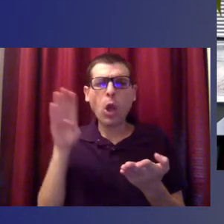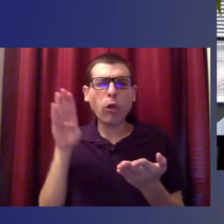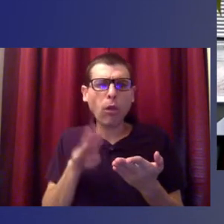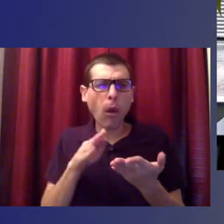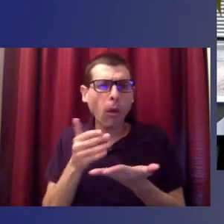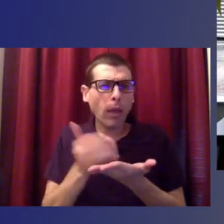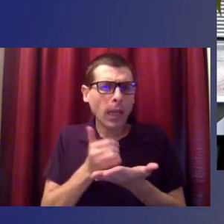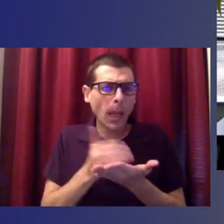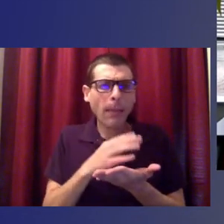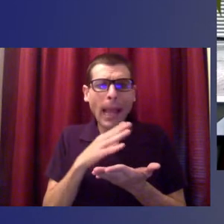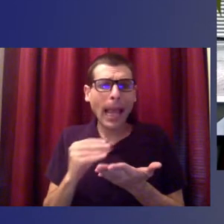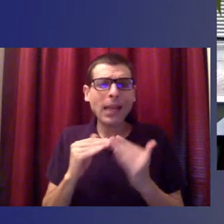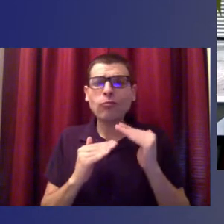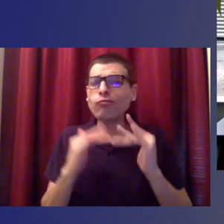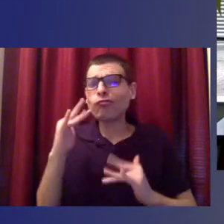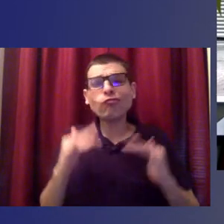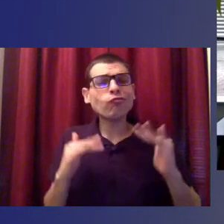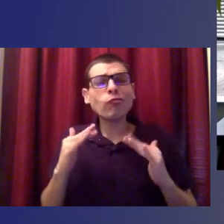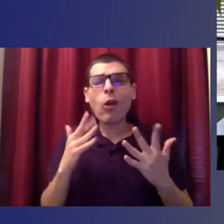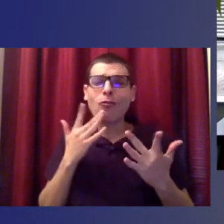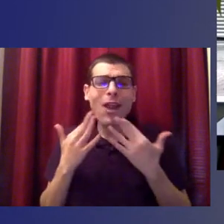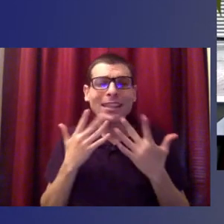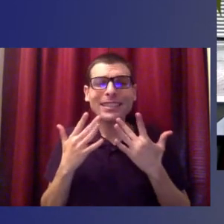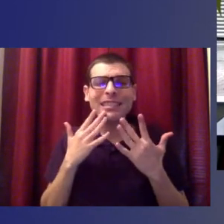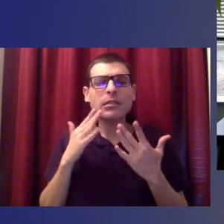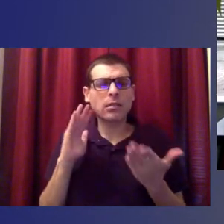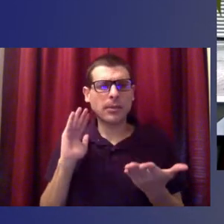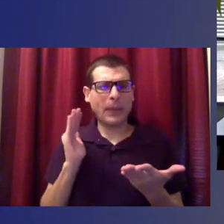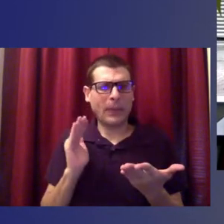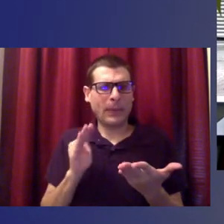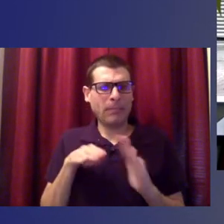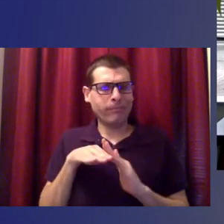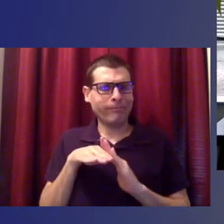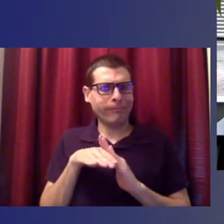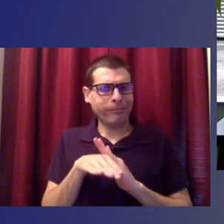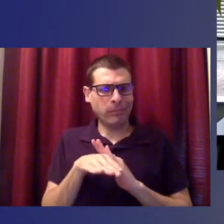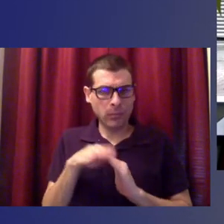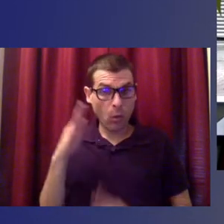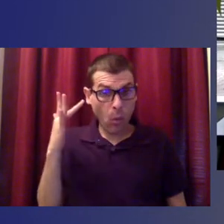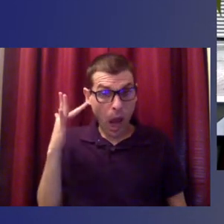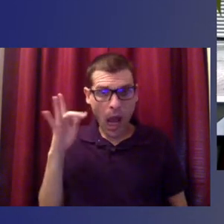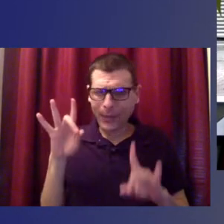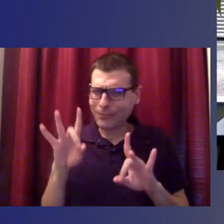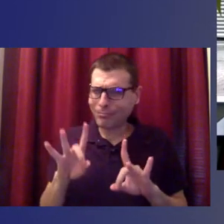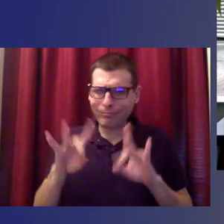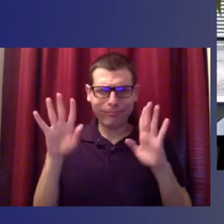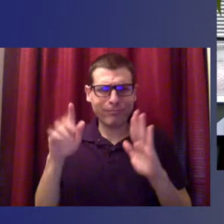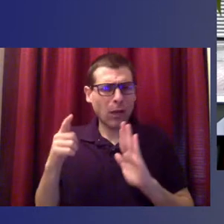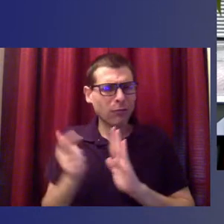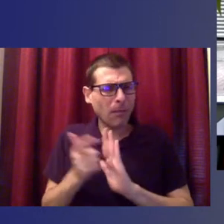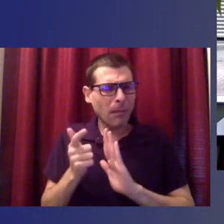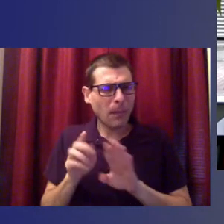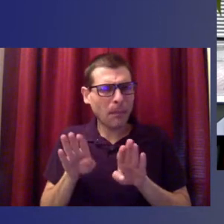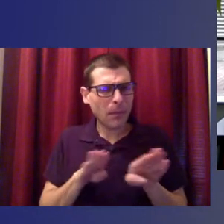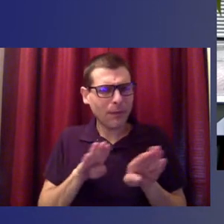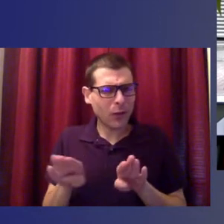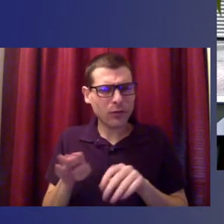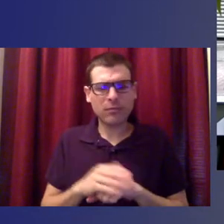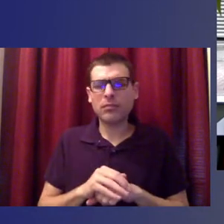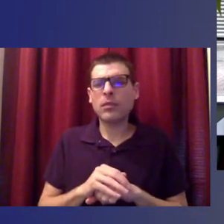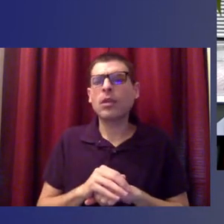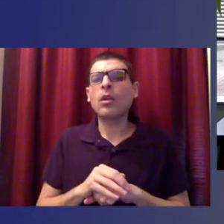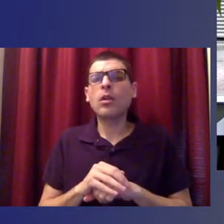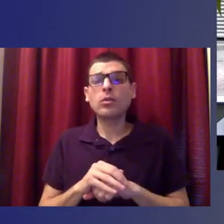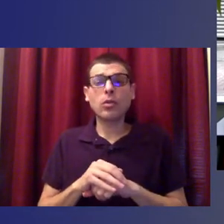have been quickly deteriorating due to an unprecedented rise in crime. Shortly before this surge began,